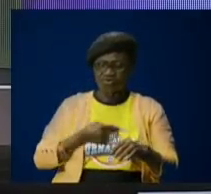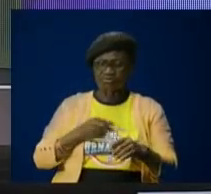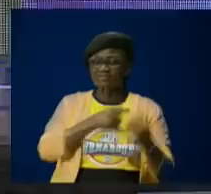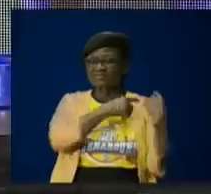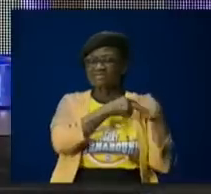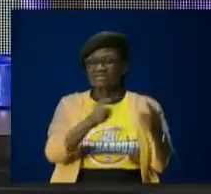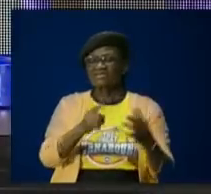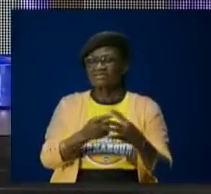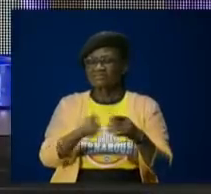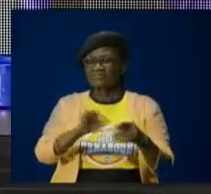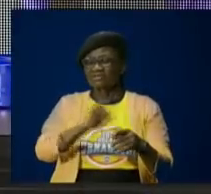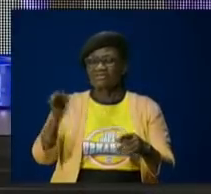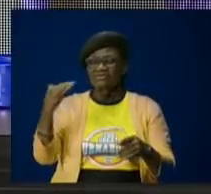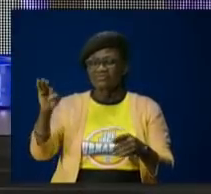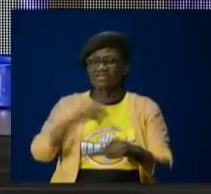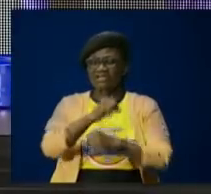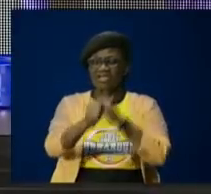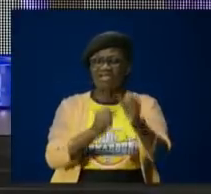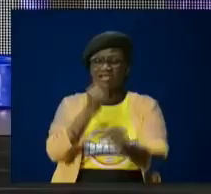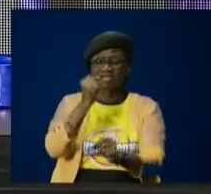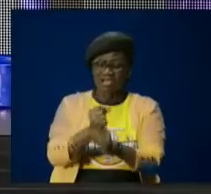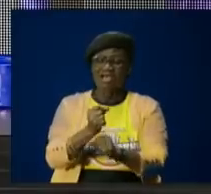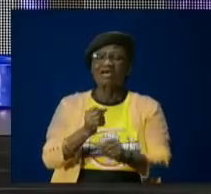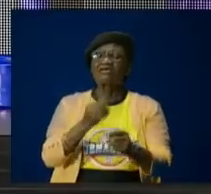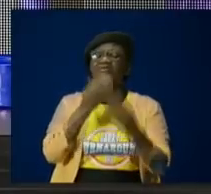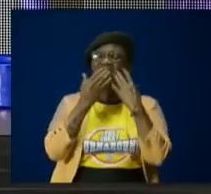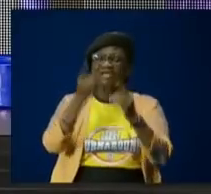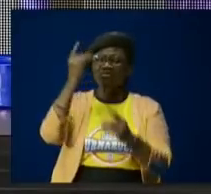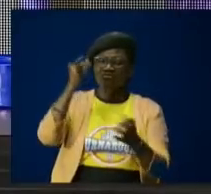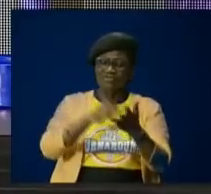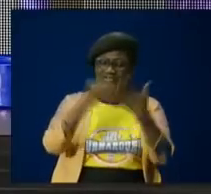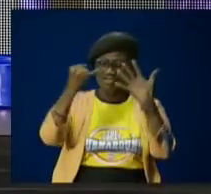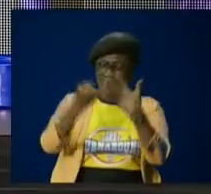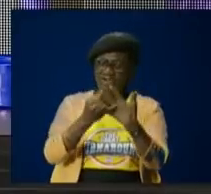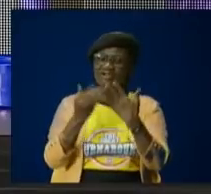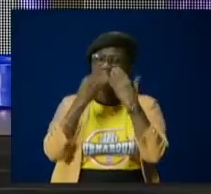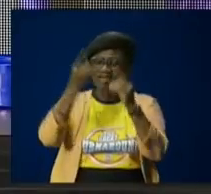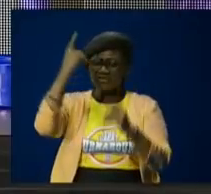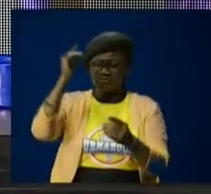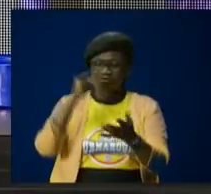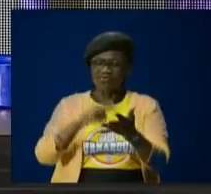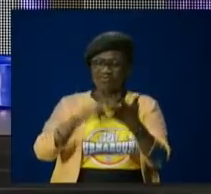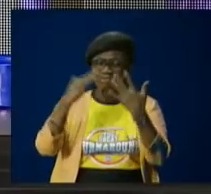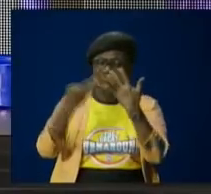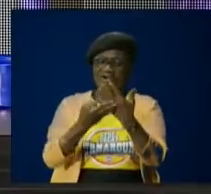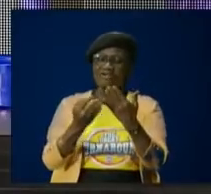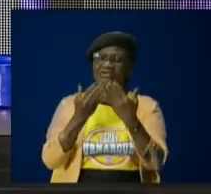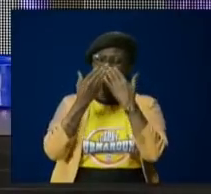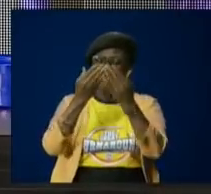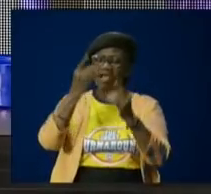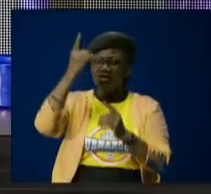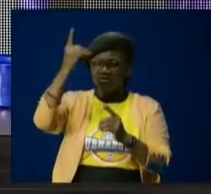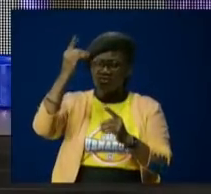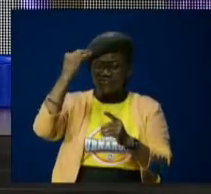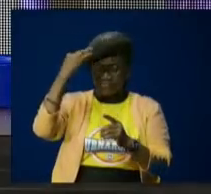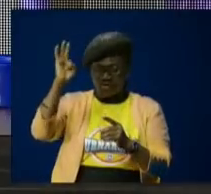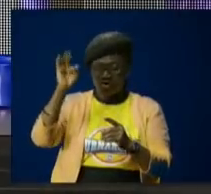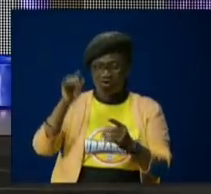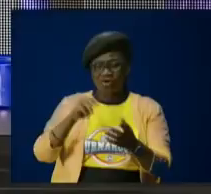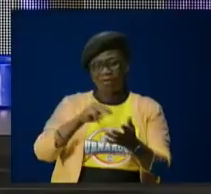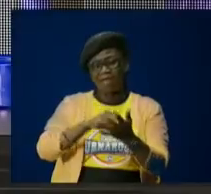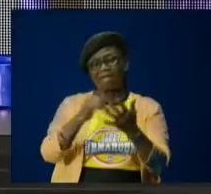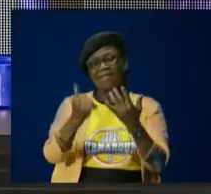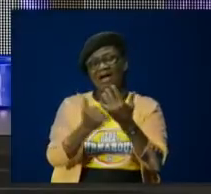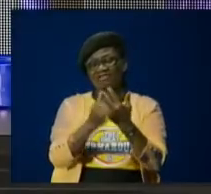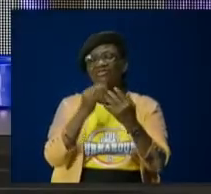year. Thank you for January. Thank you for February. Thank you for